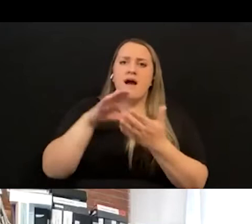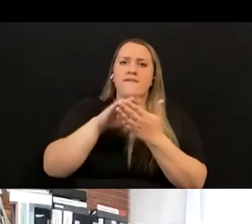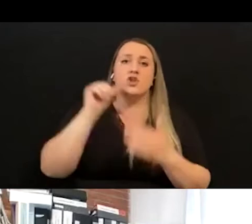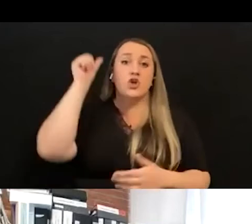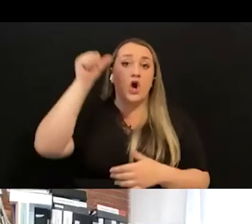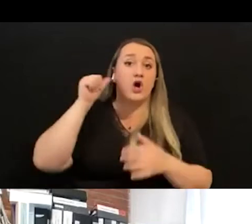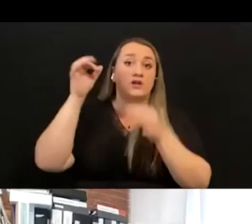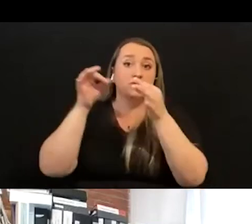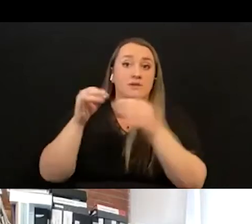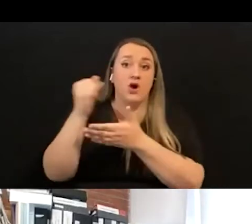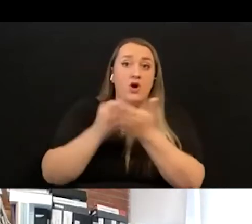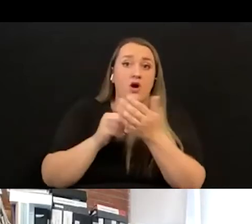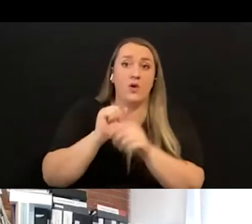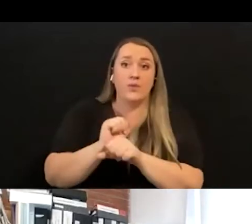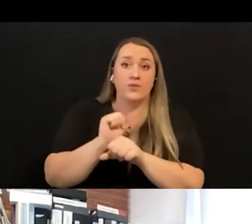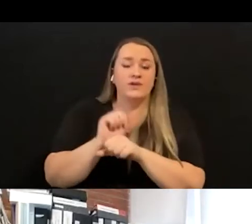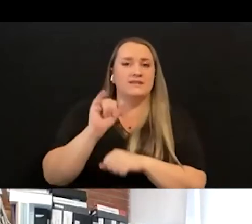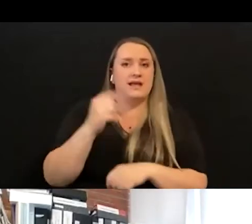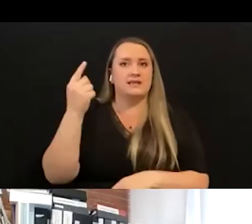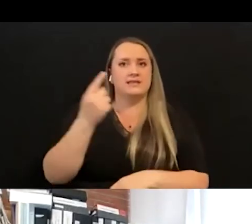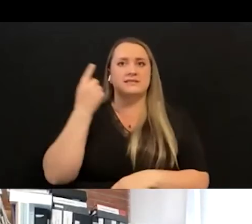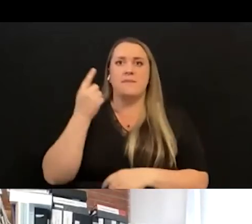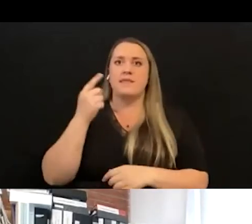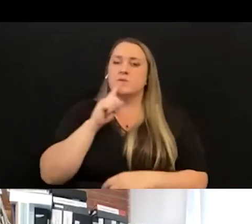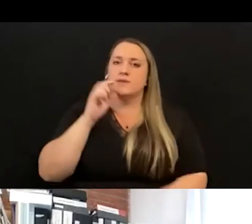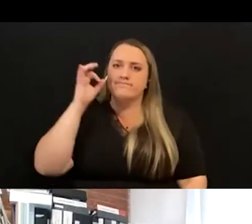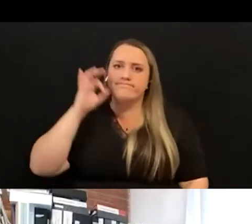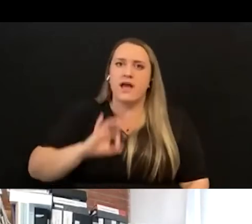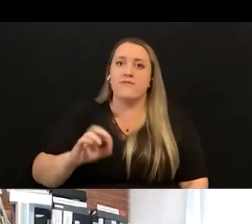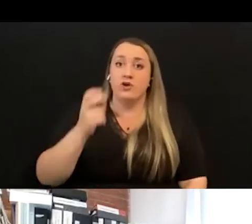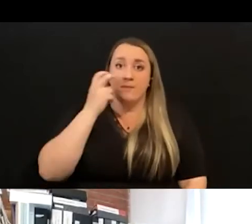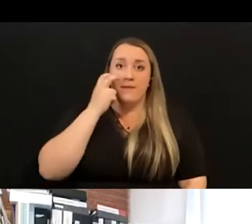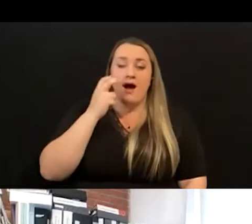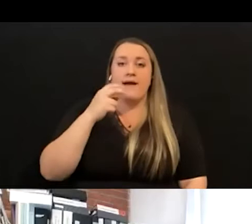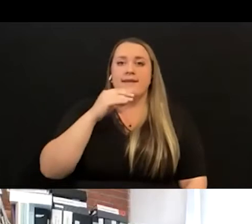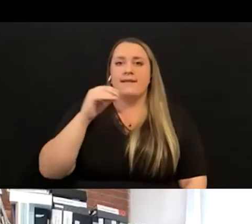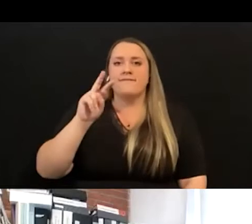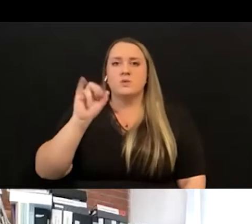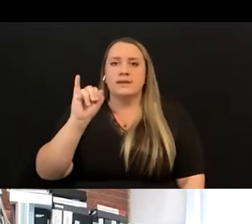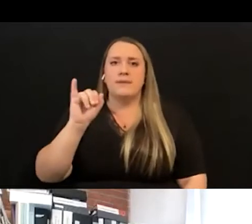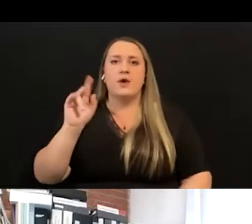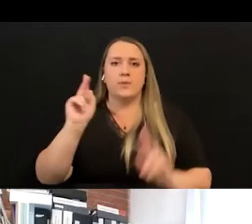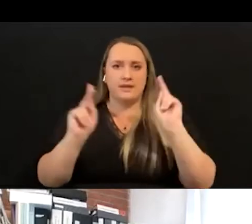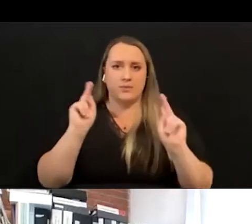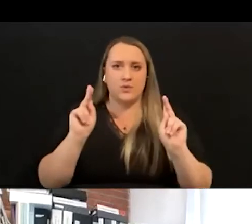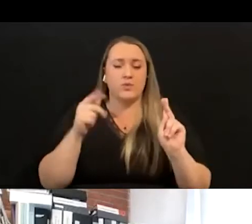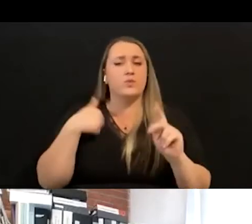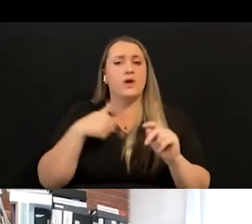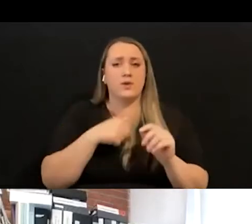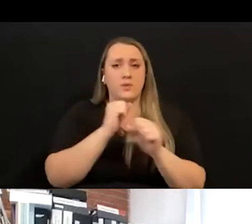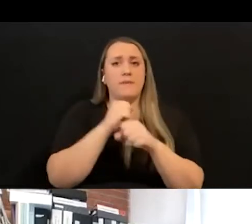of artworks is something that's very, very useful to blind and visually impaired people. And we made